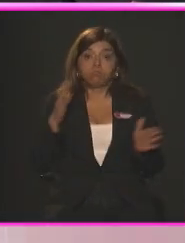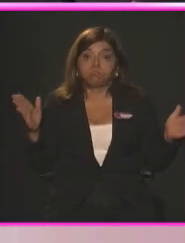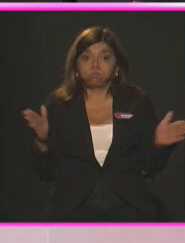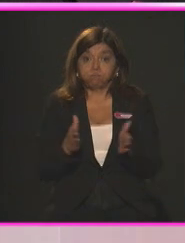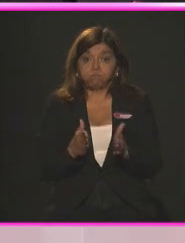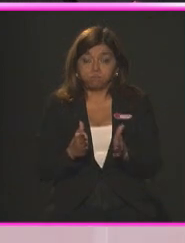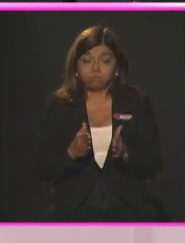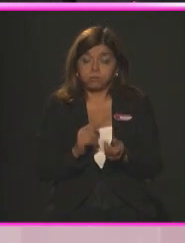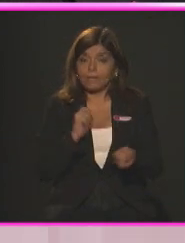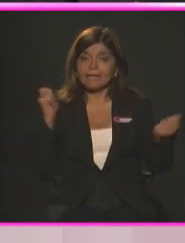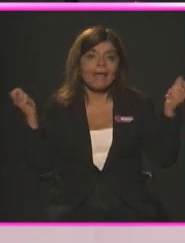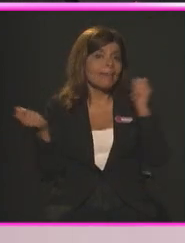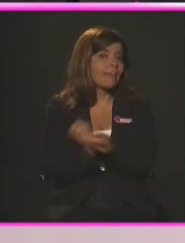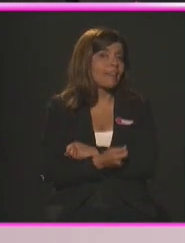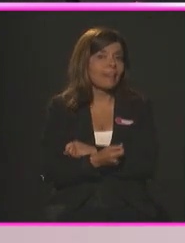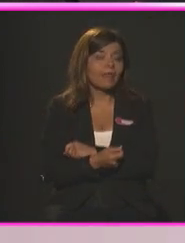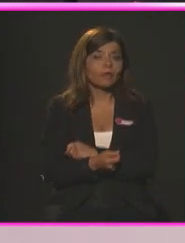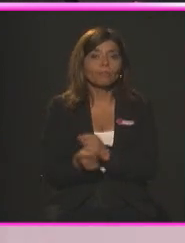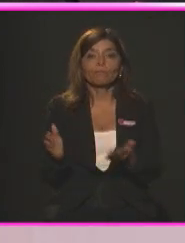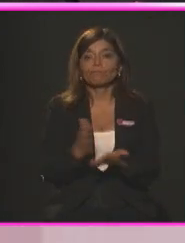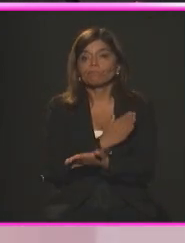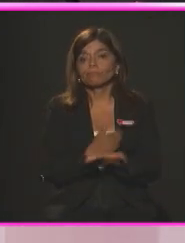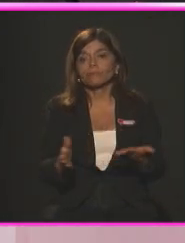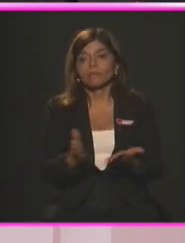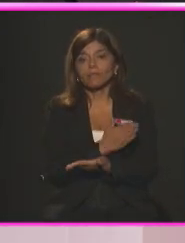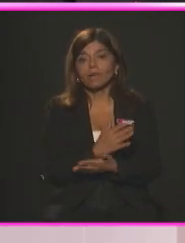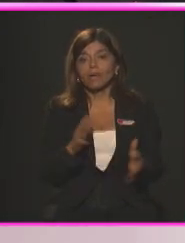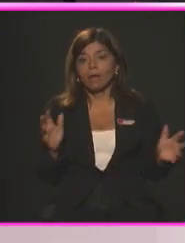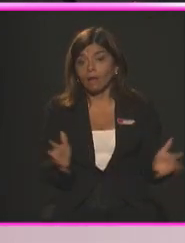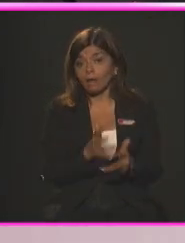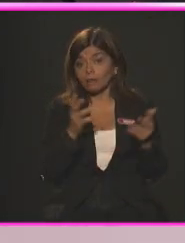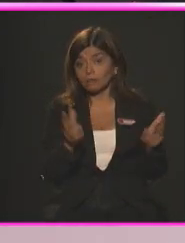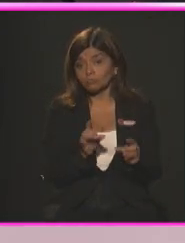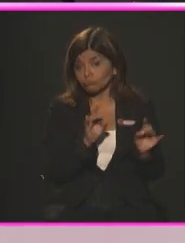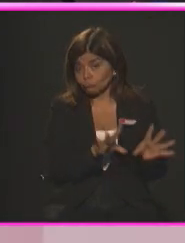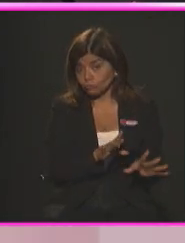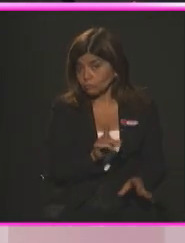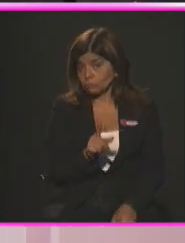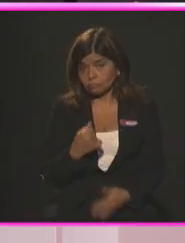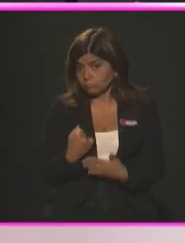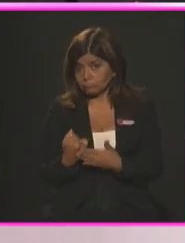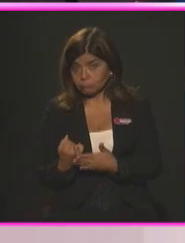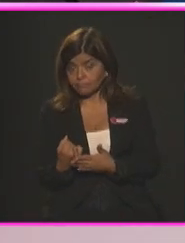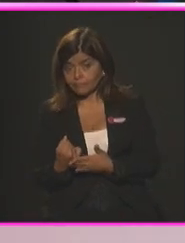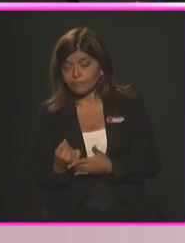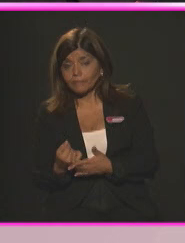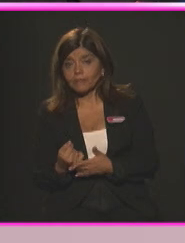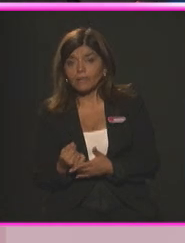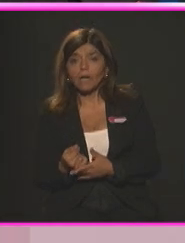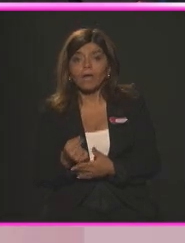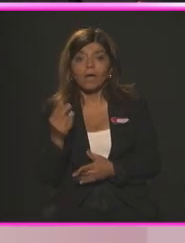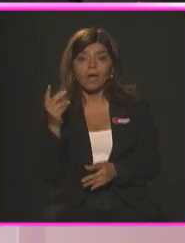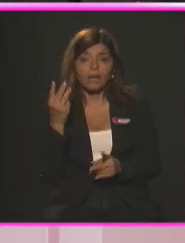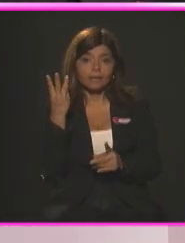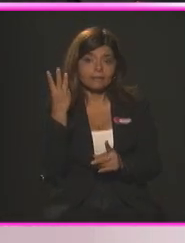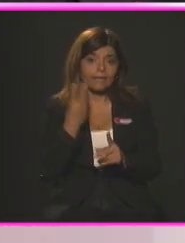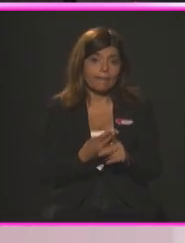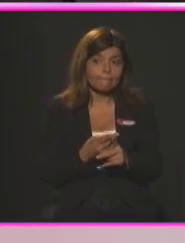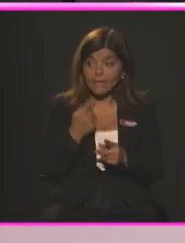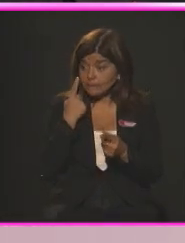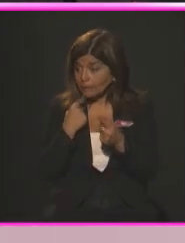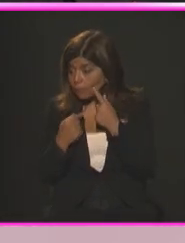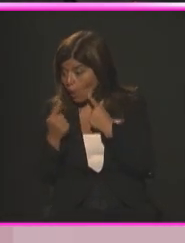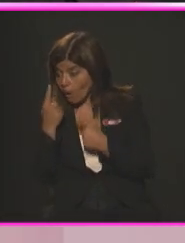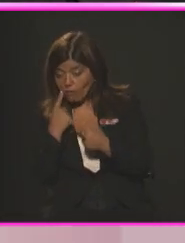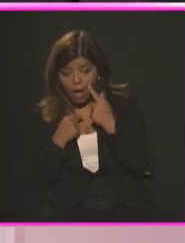a gluten-free diet did not help him, and that is the last three months of this plot. But immediately, the green smoothie brought